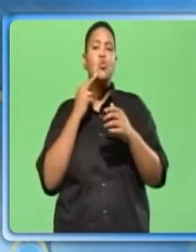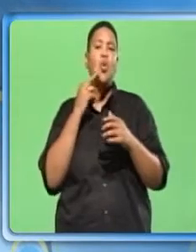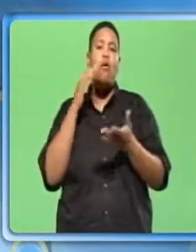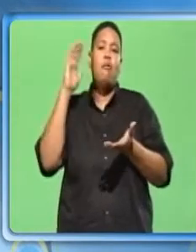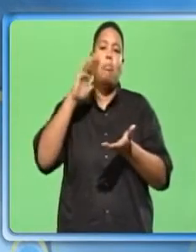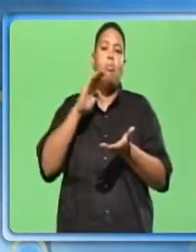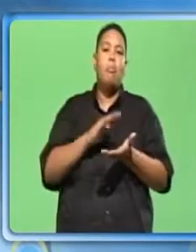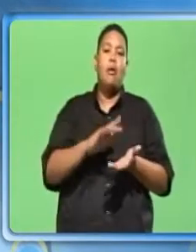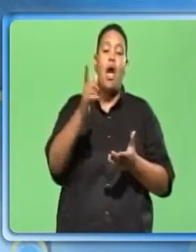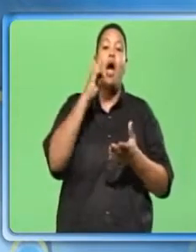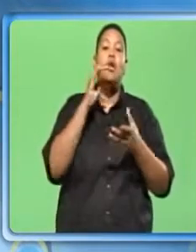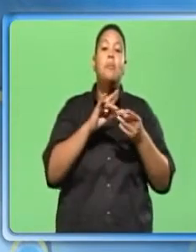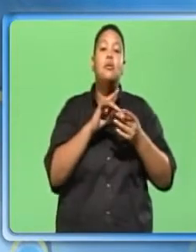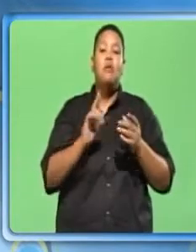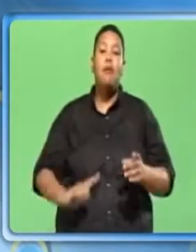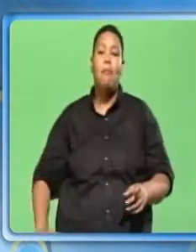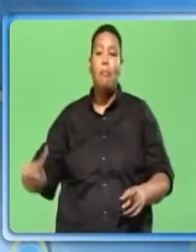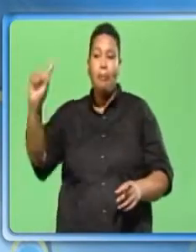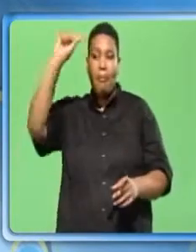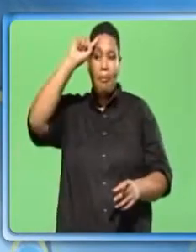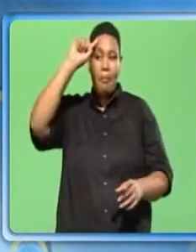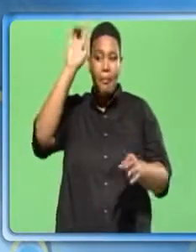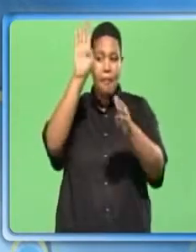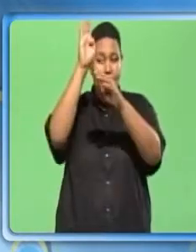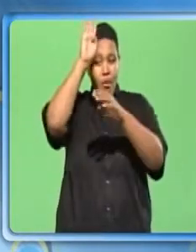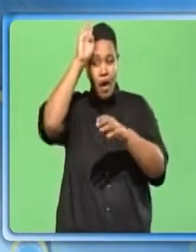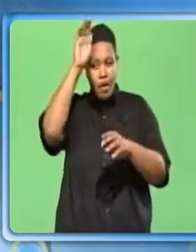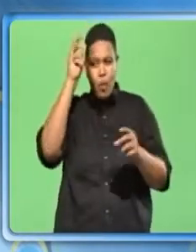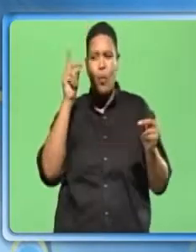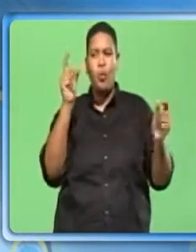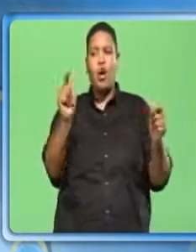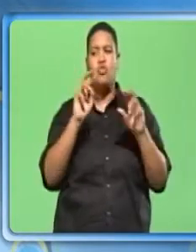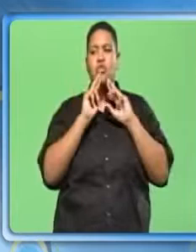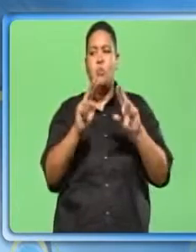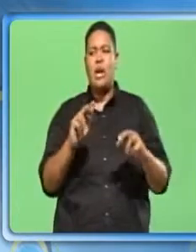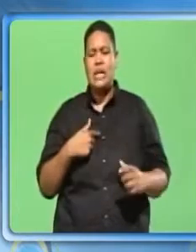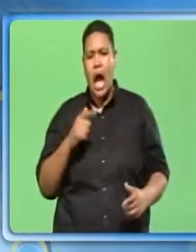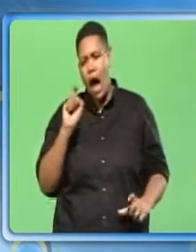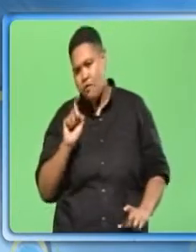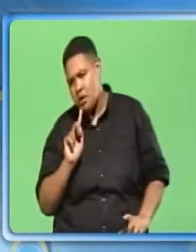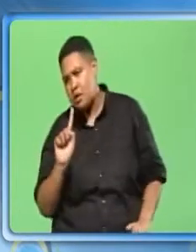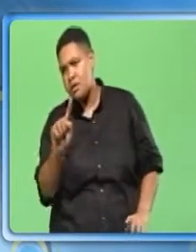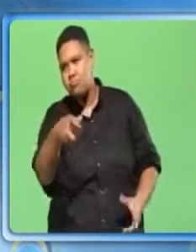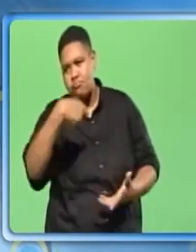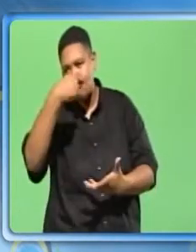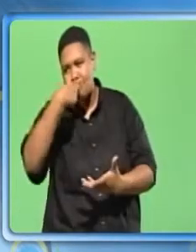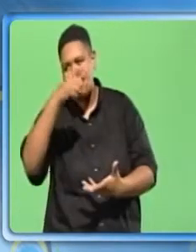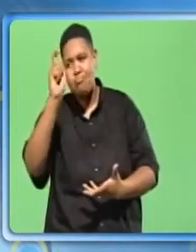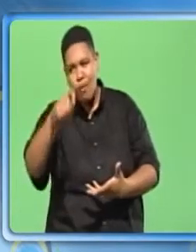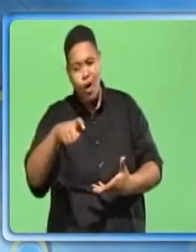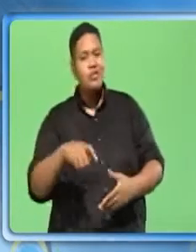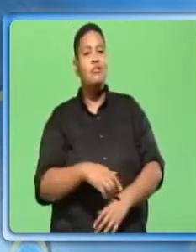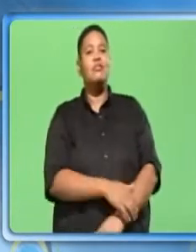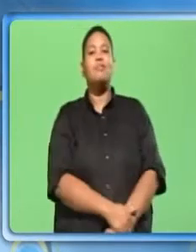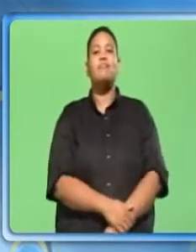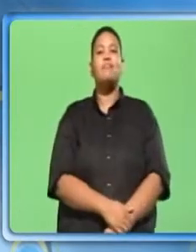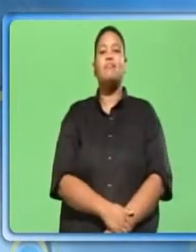and the message is sent to the brain, which triggers the response of you getting food.